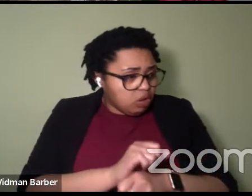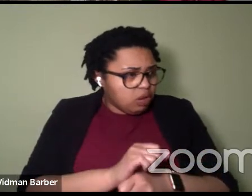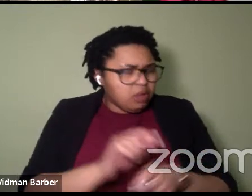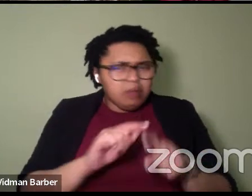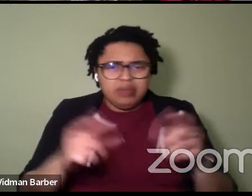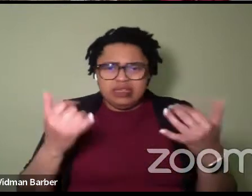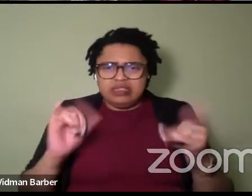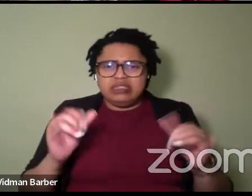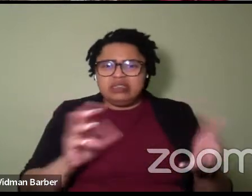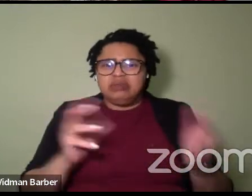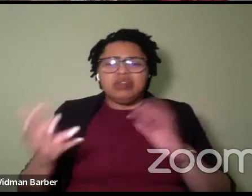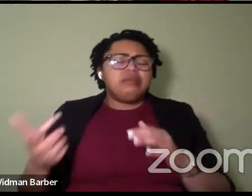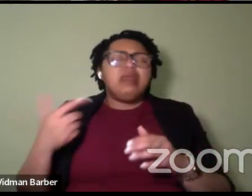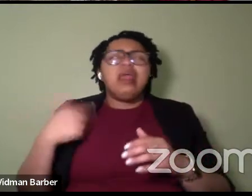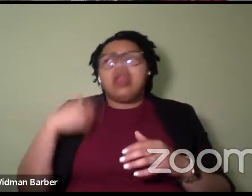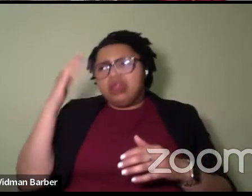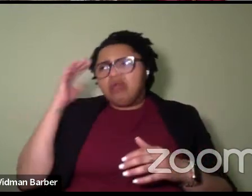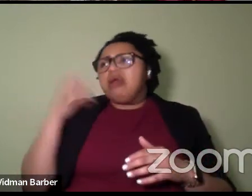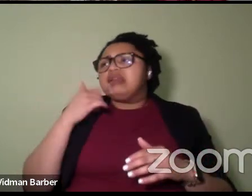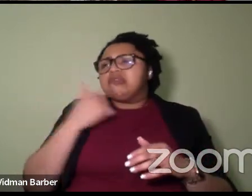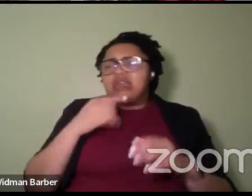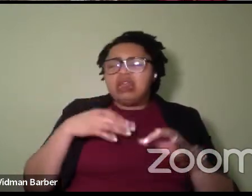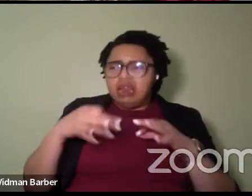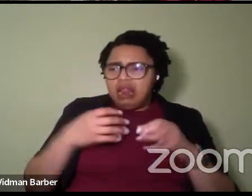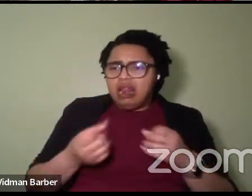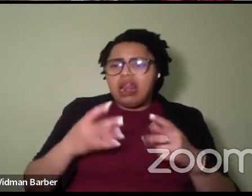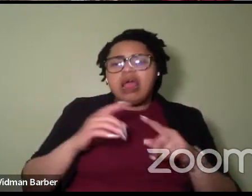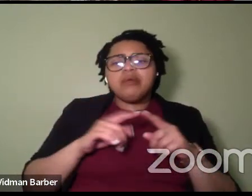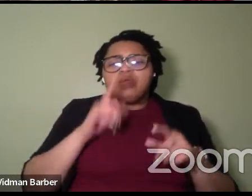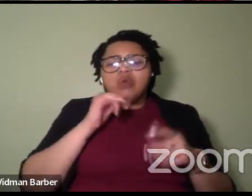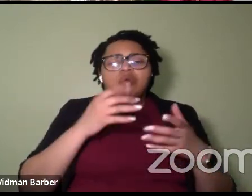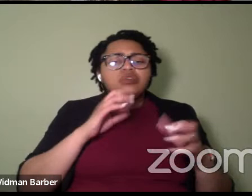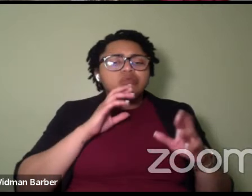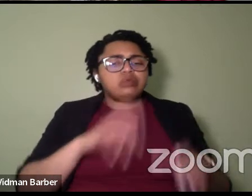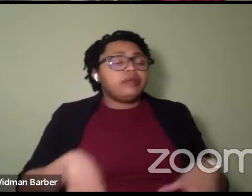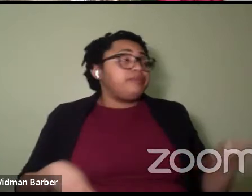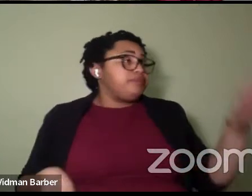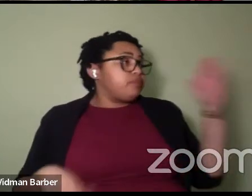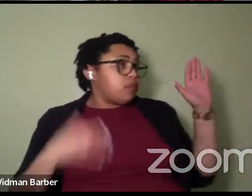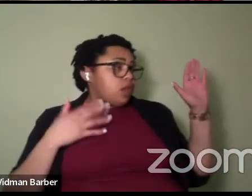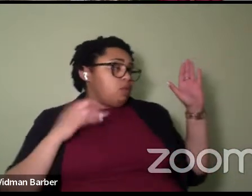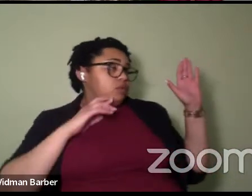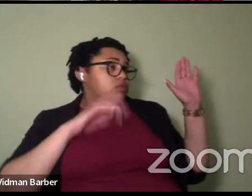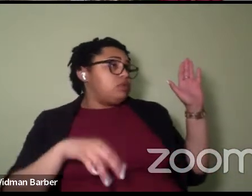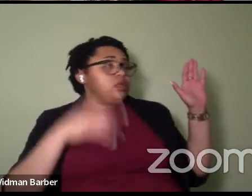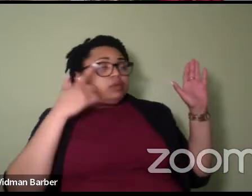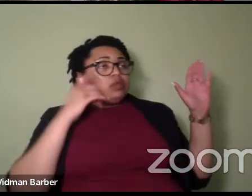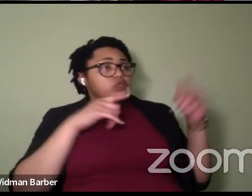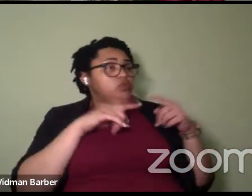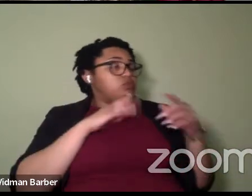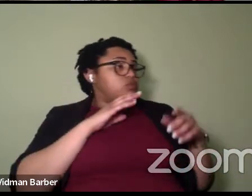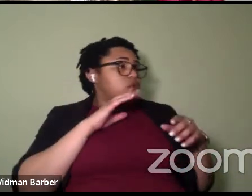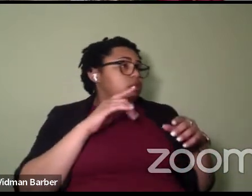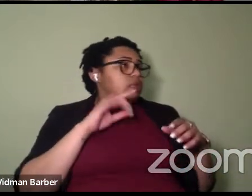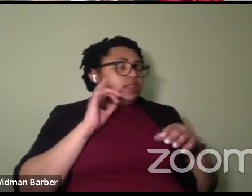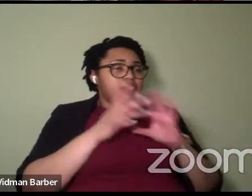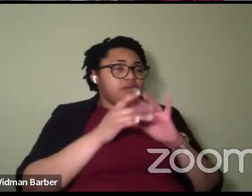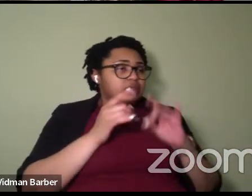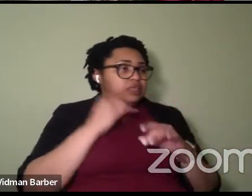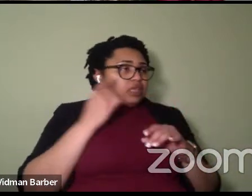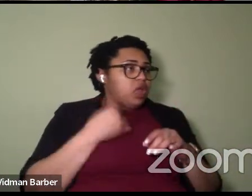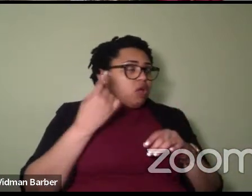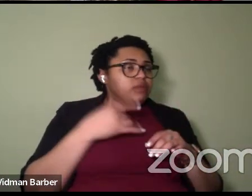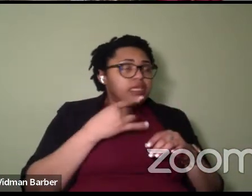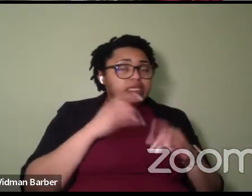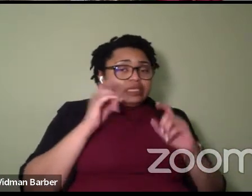but whoever wants to respond, please. And I just wanted to respond because as you were talking, the message that I always like to give is